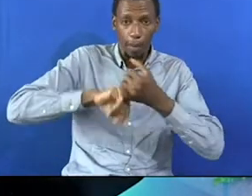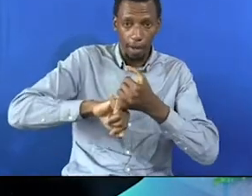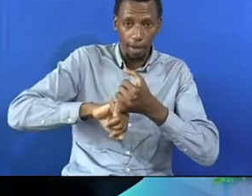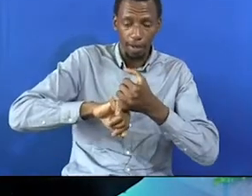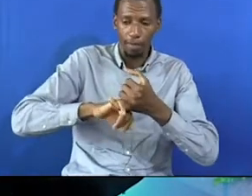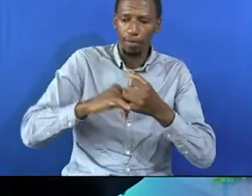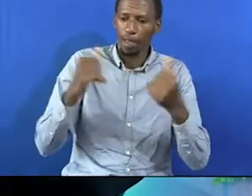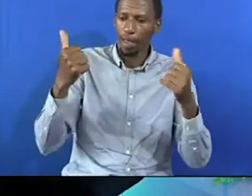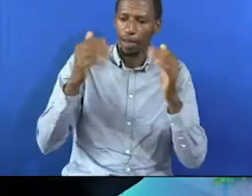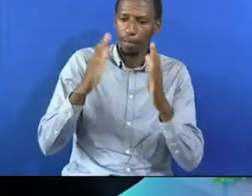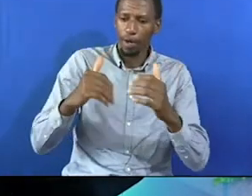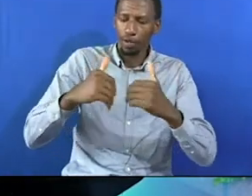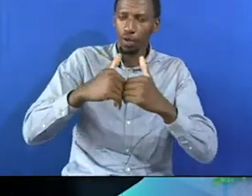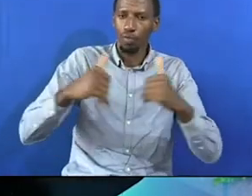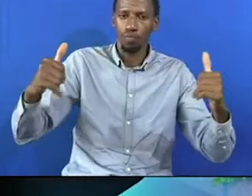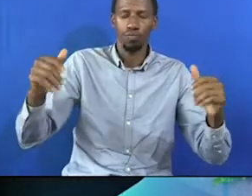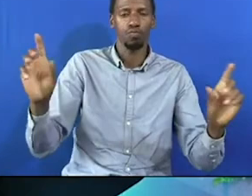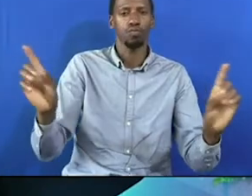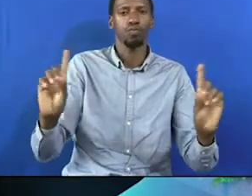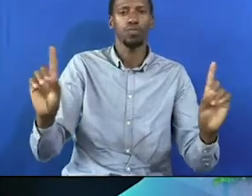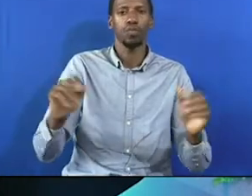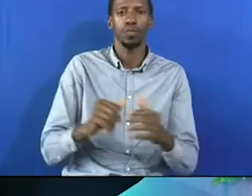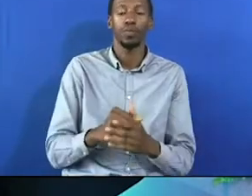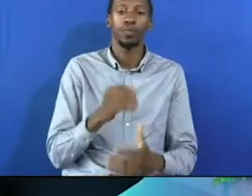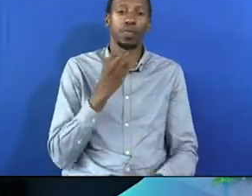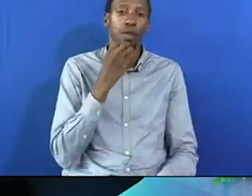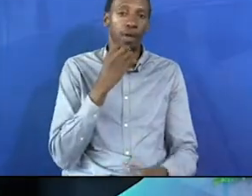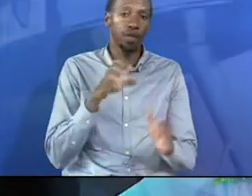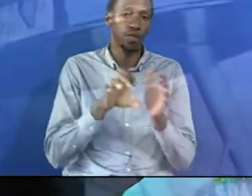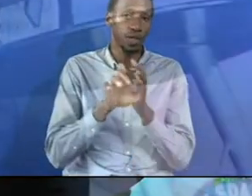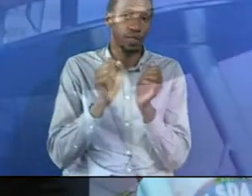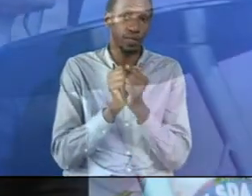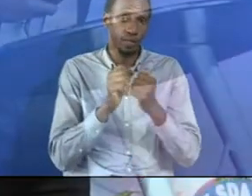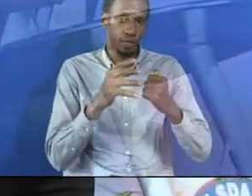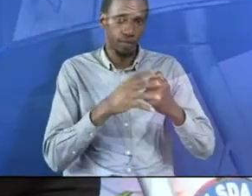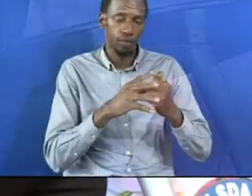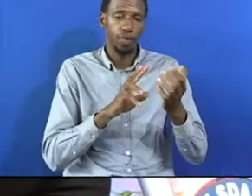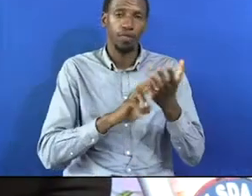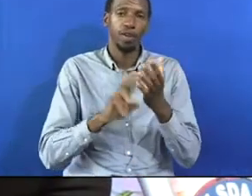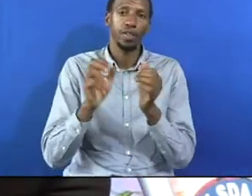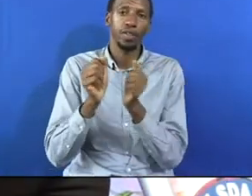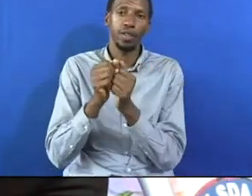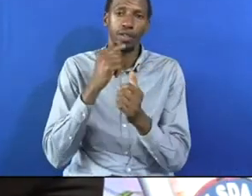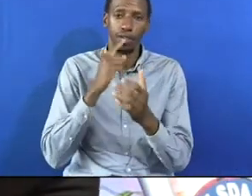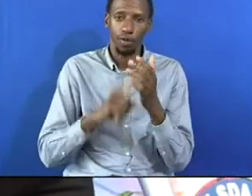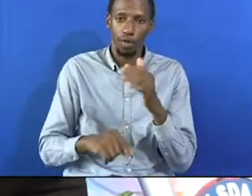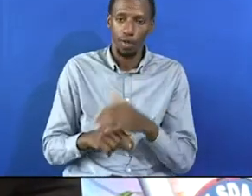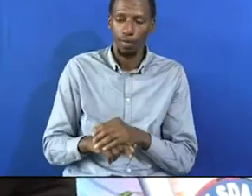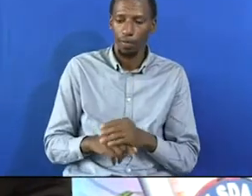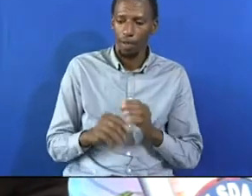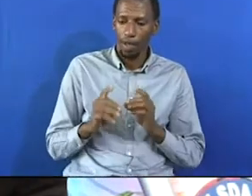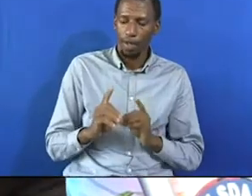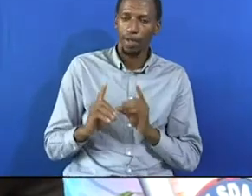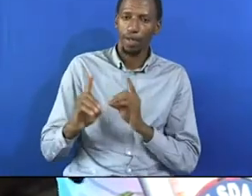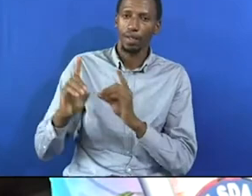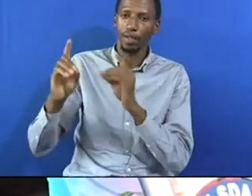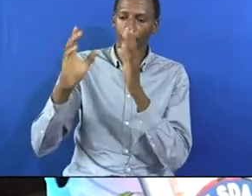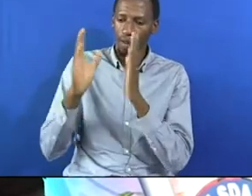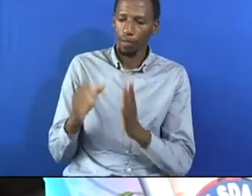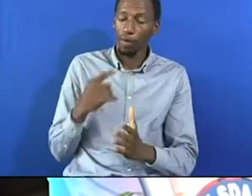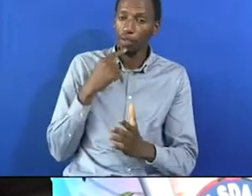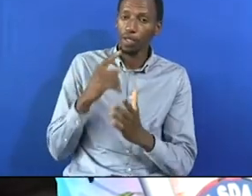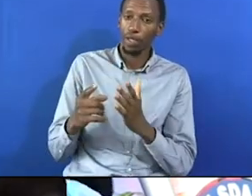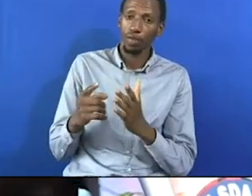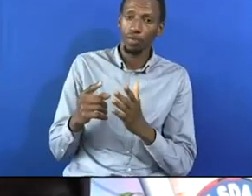asunder. Matthew chapter 19, verse 10, the Bible says, the disciples said to Jesus,